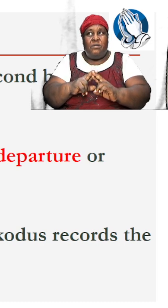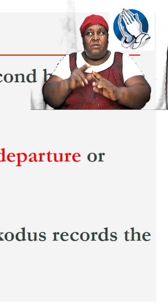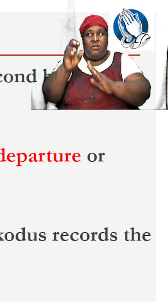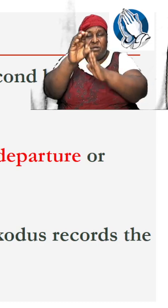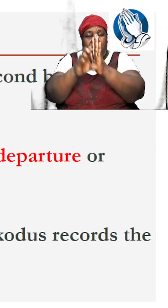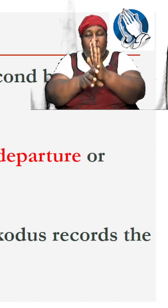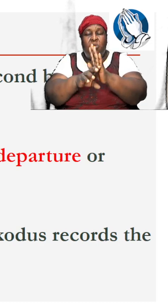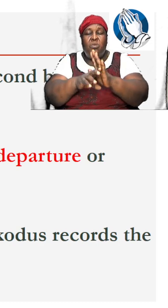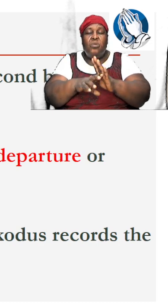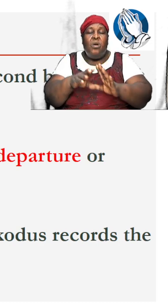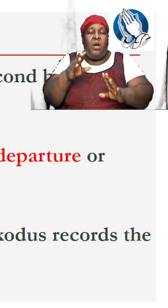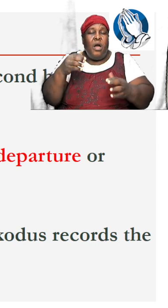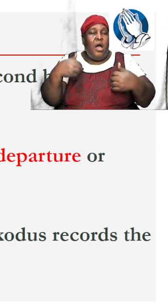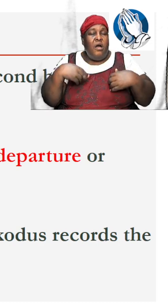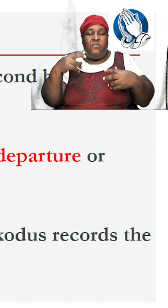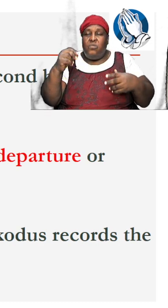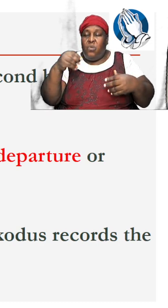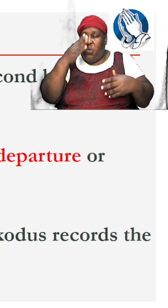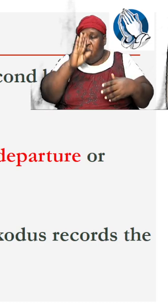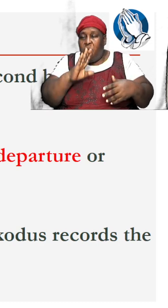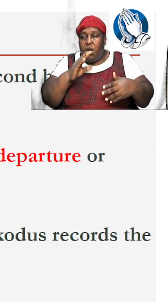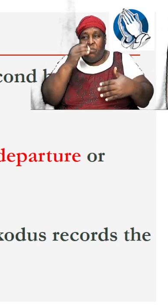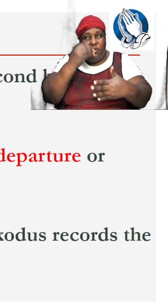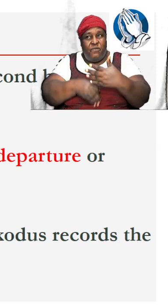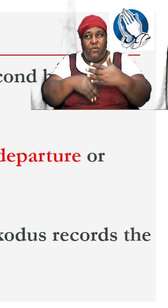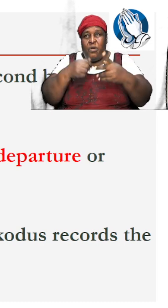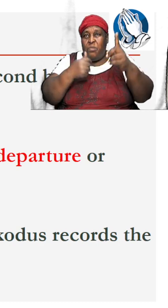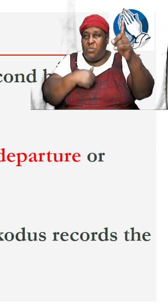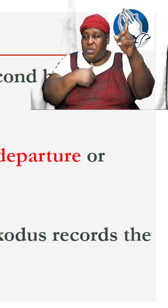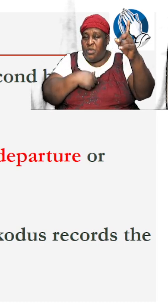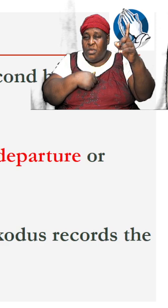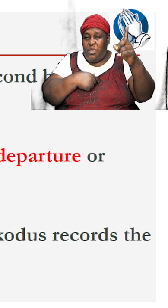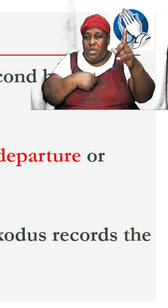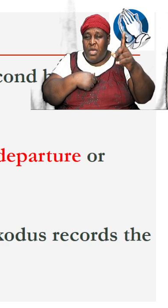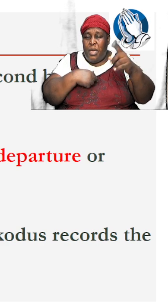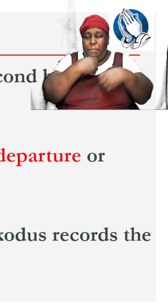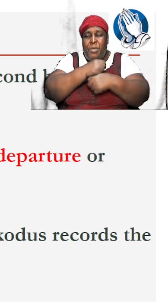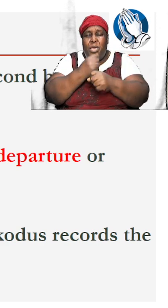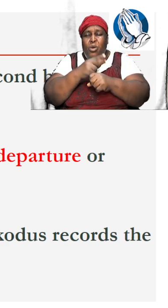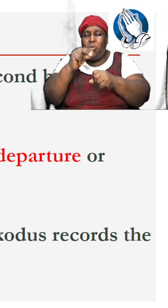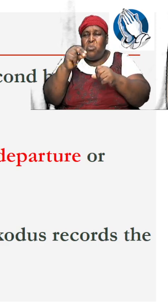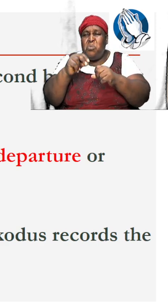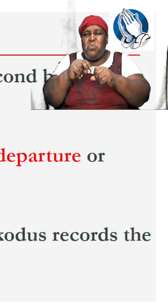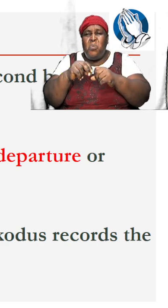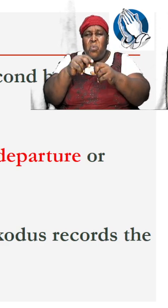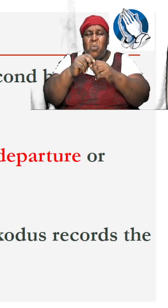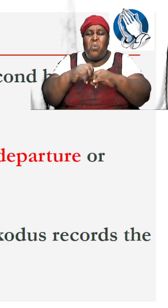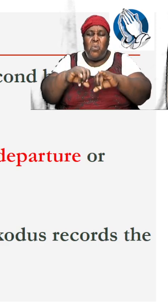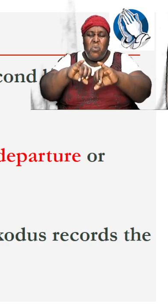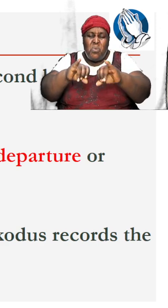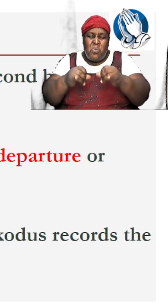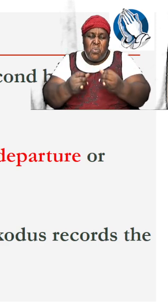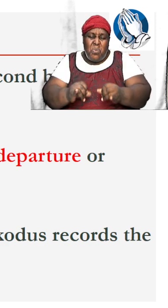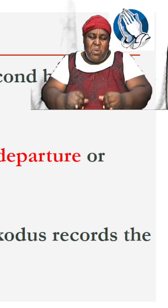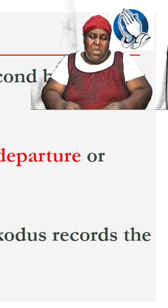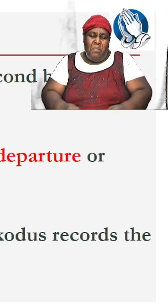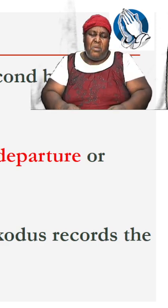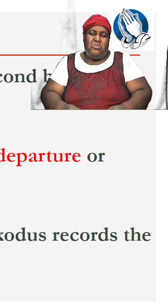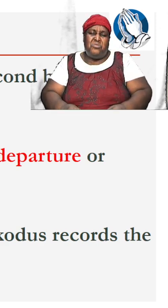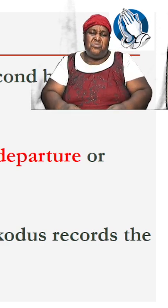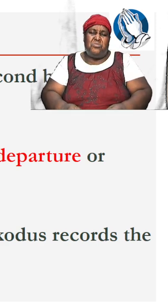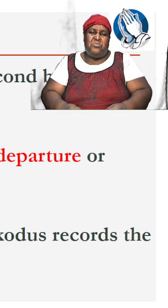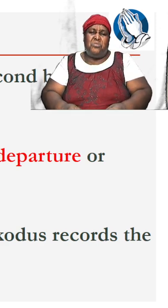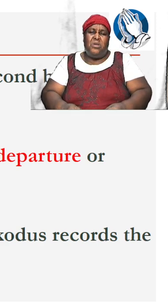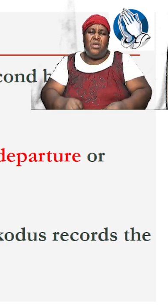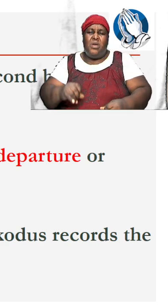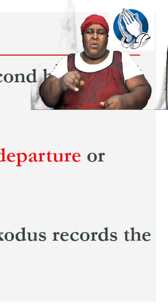God before me, and thou shalt not make any graven images, while the first 2 commandments that were given to him, while he